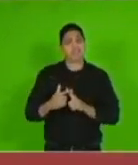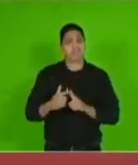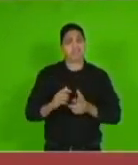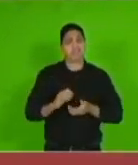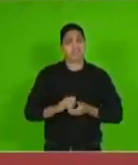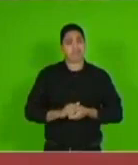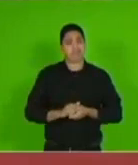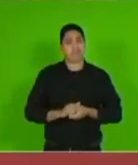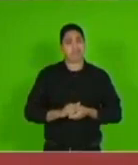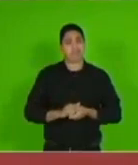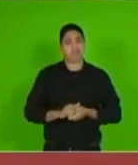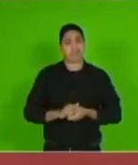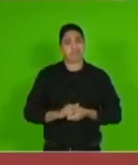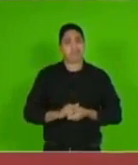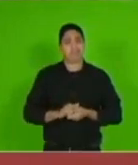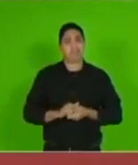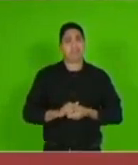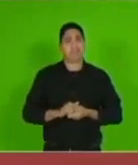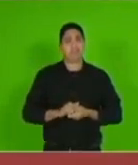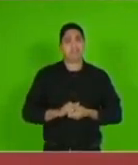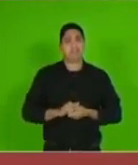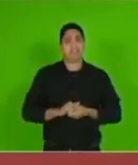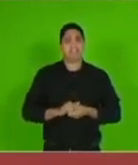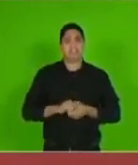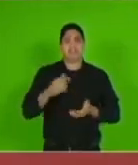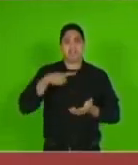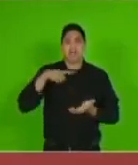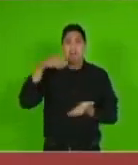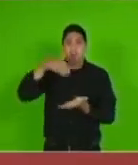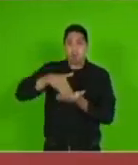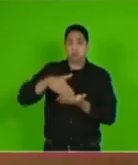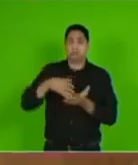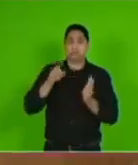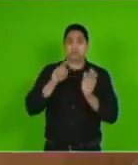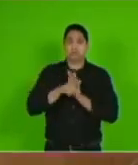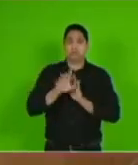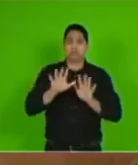end, the time of soon that we are living.